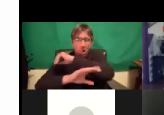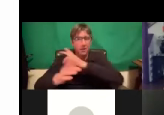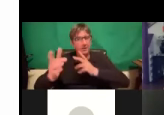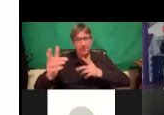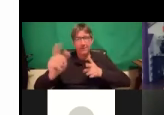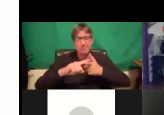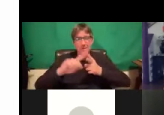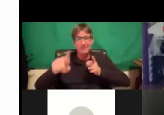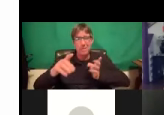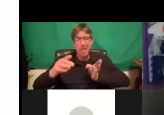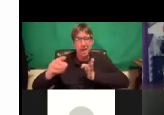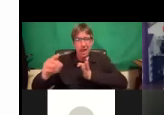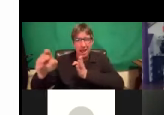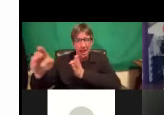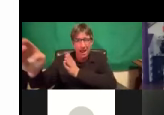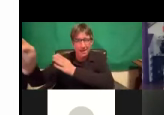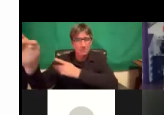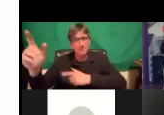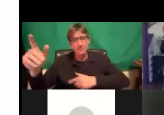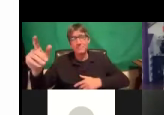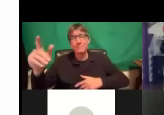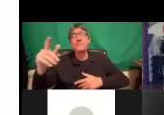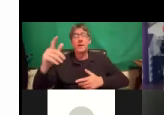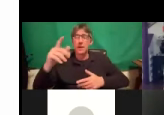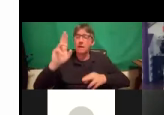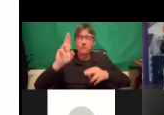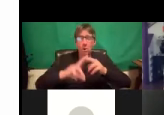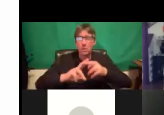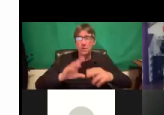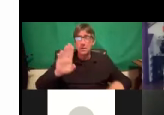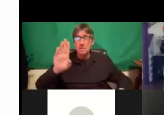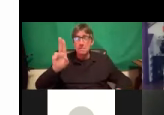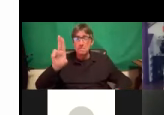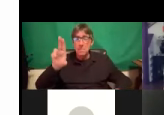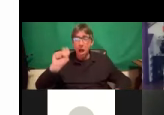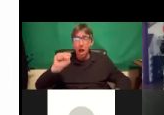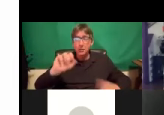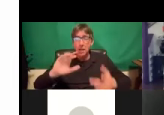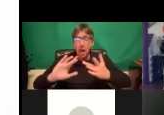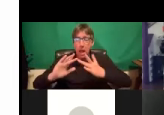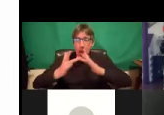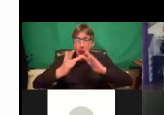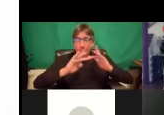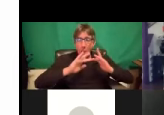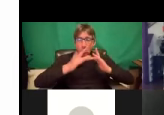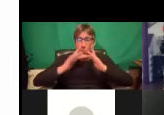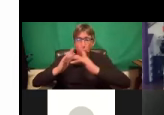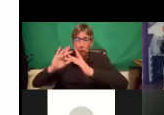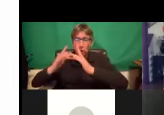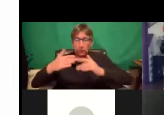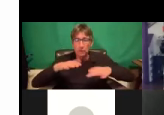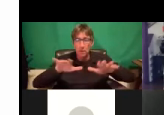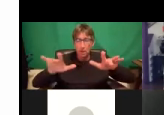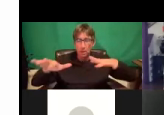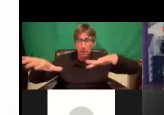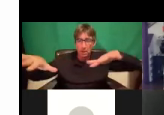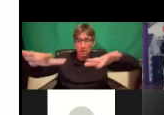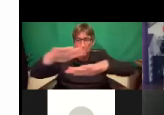is put in a plug for bus network redesign, because that's, I think, one thing too that we're really keen on is when